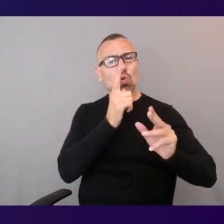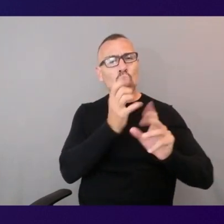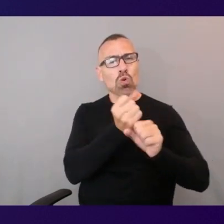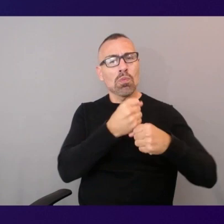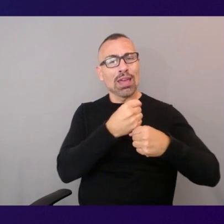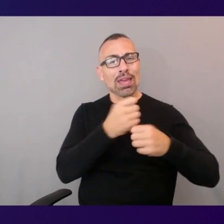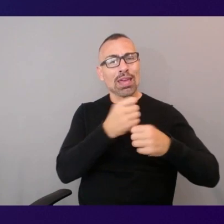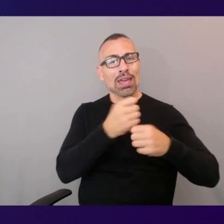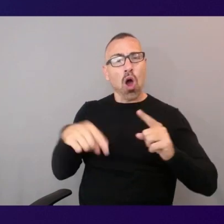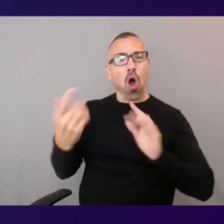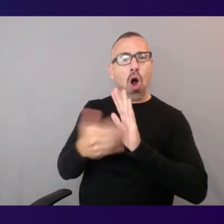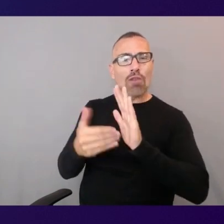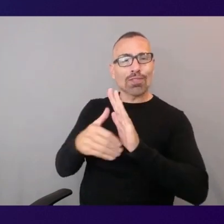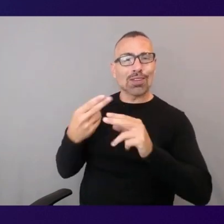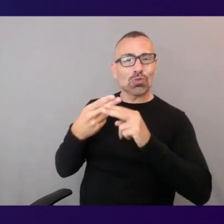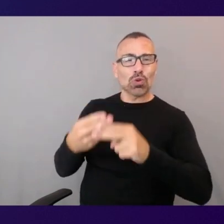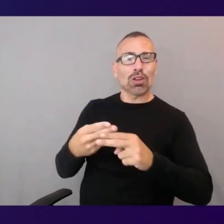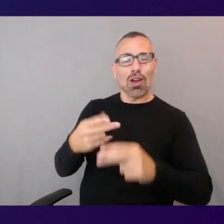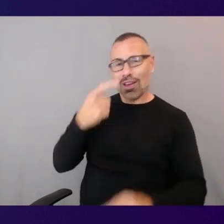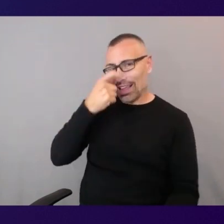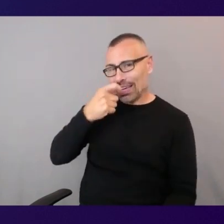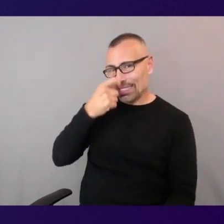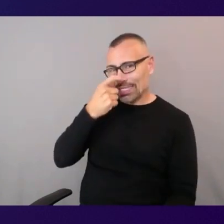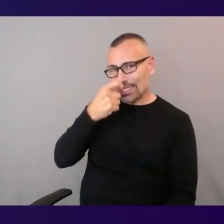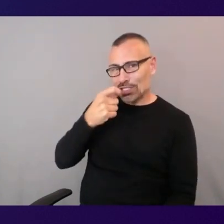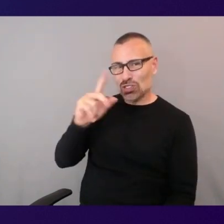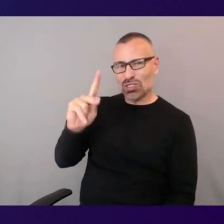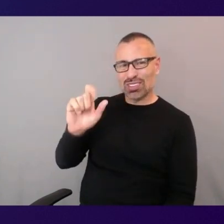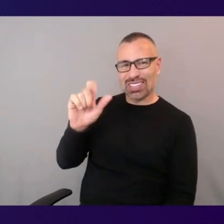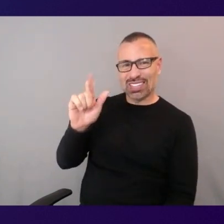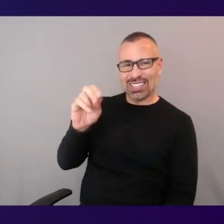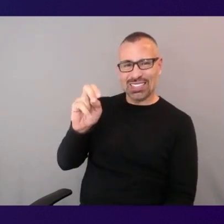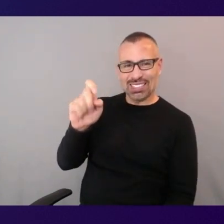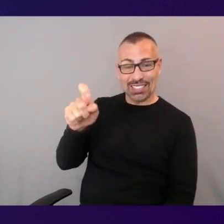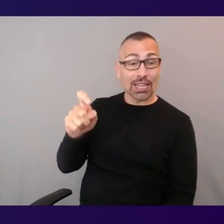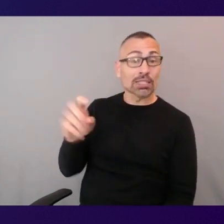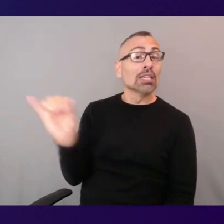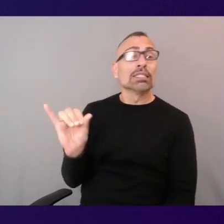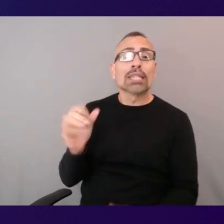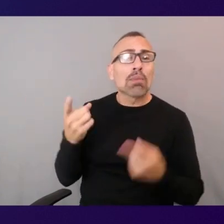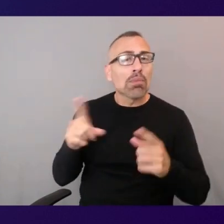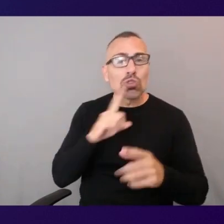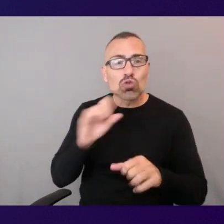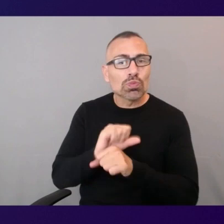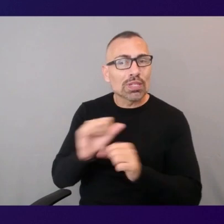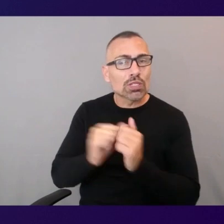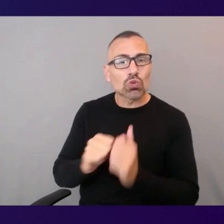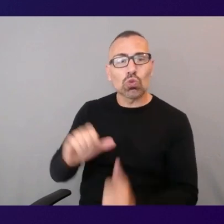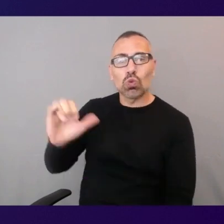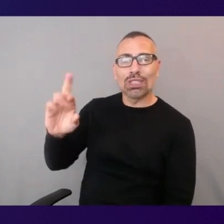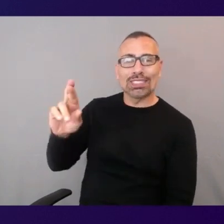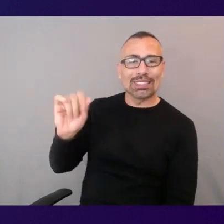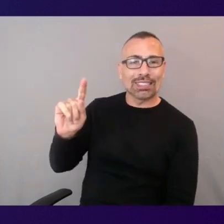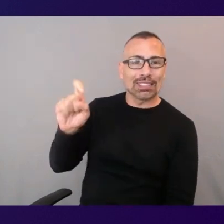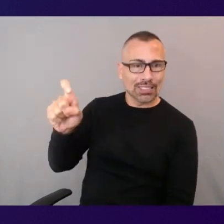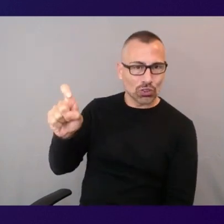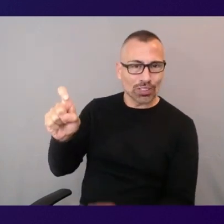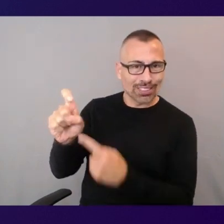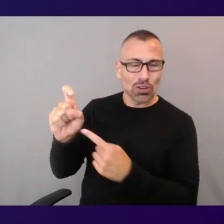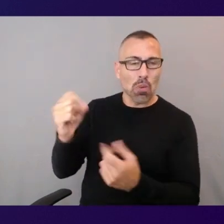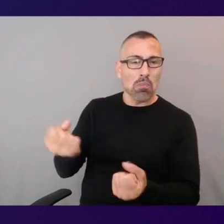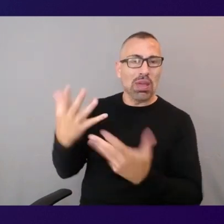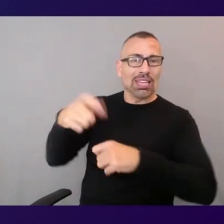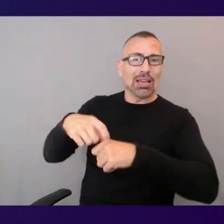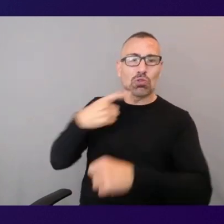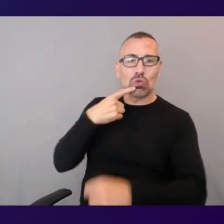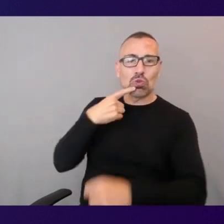about VDI. So There's that's definitely very an association exciting. there. Yeah. A little bit of background for me too. Thank I you worked for at clarifying. Yeah, just Seriously, I know there